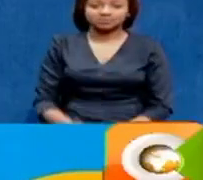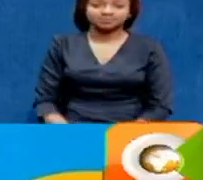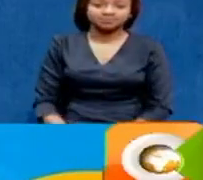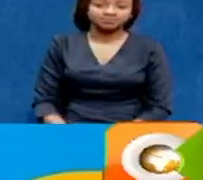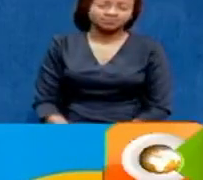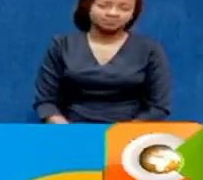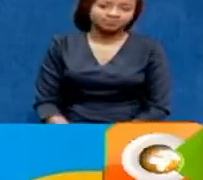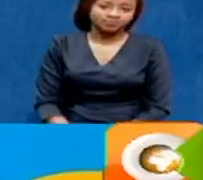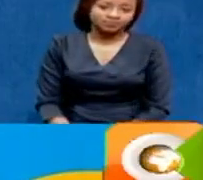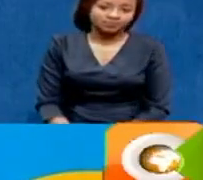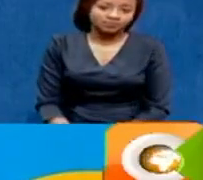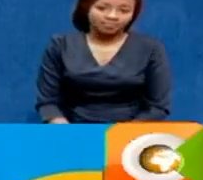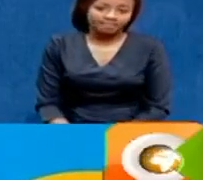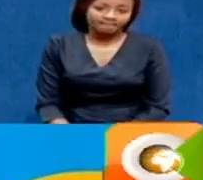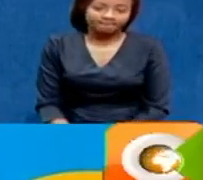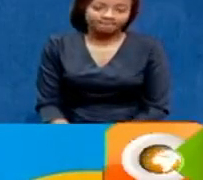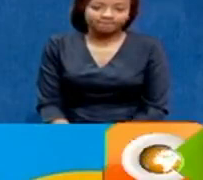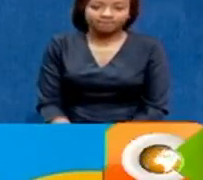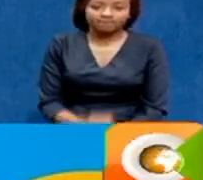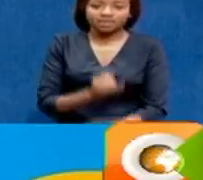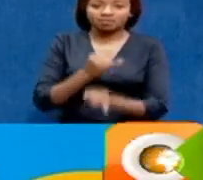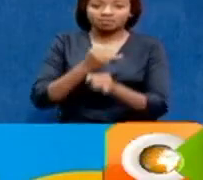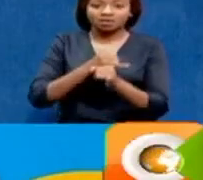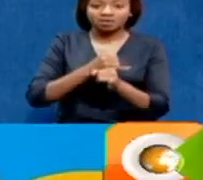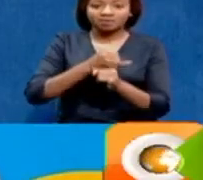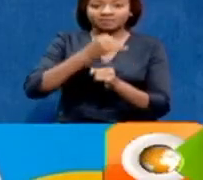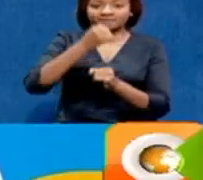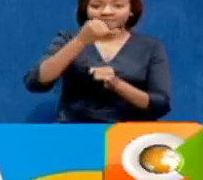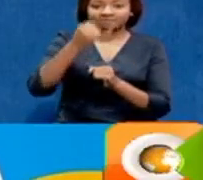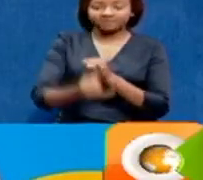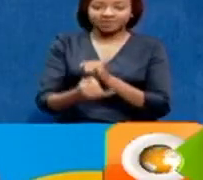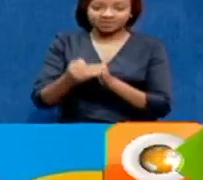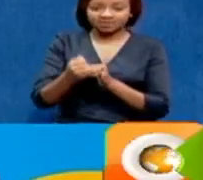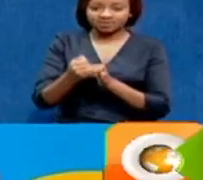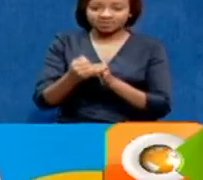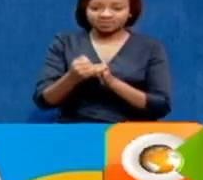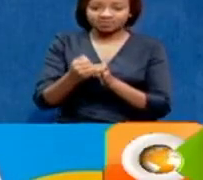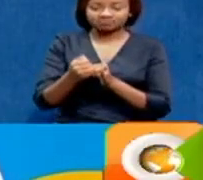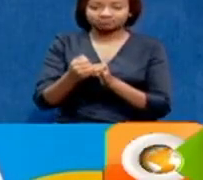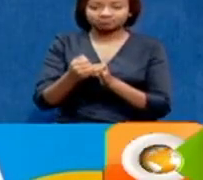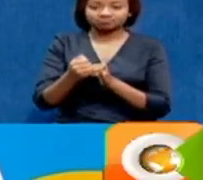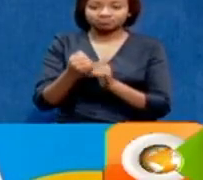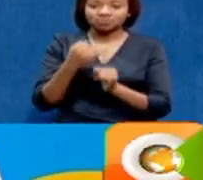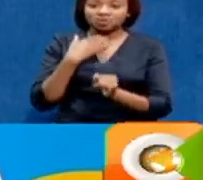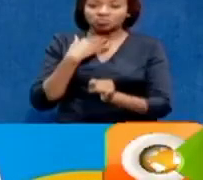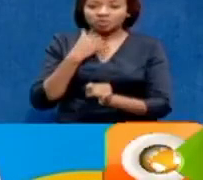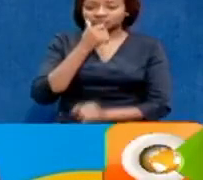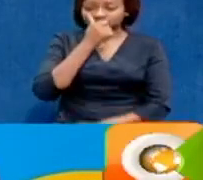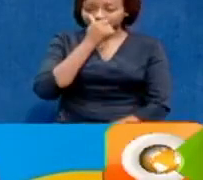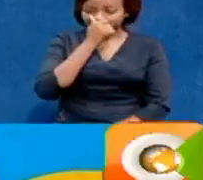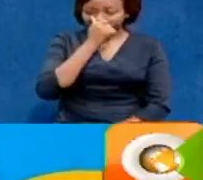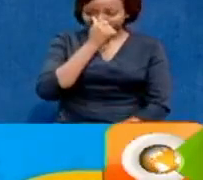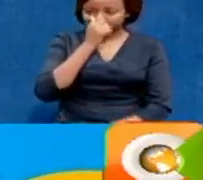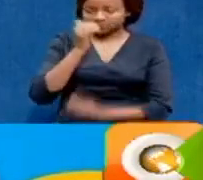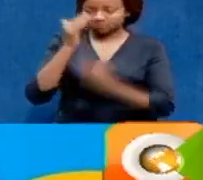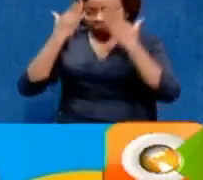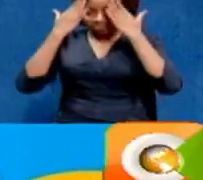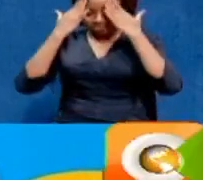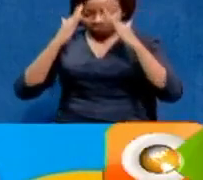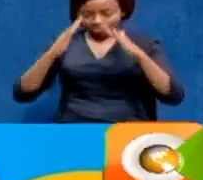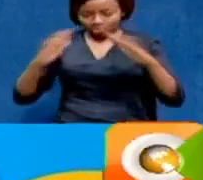global arena. Finally, I once again want to wish our